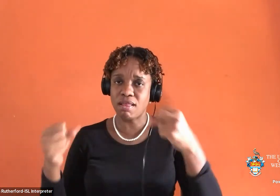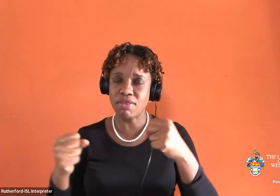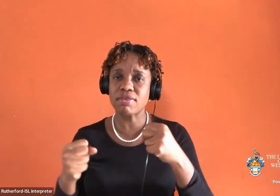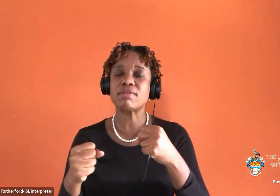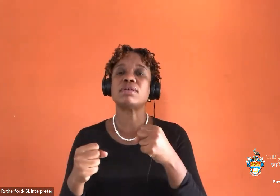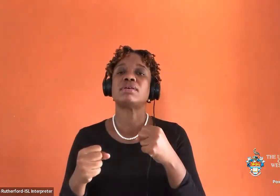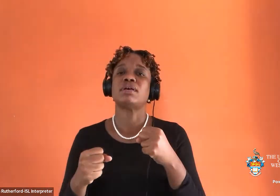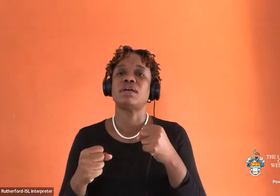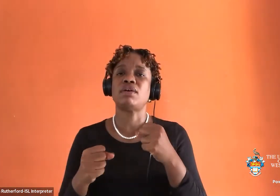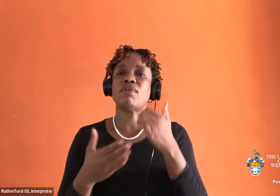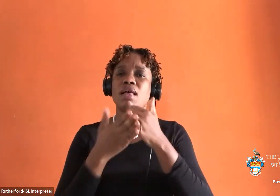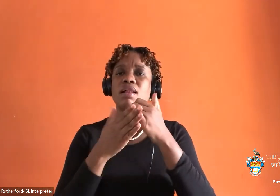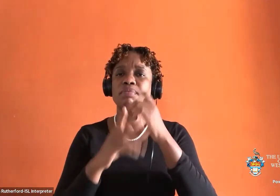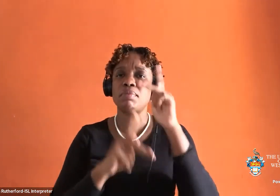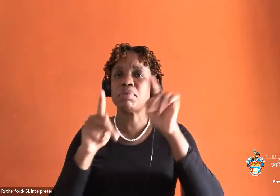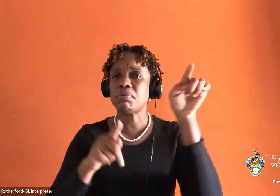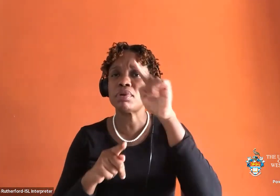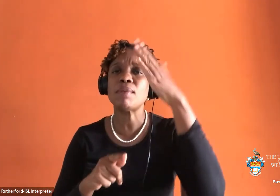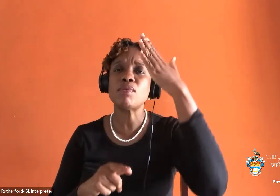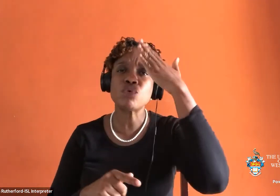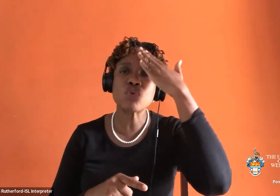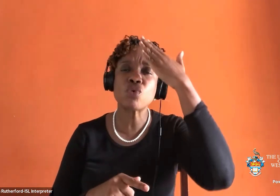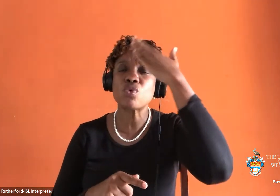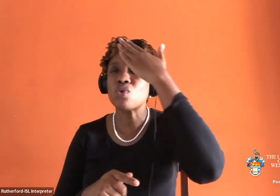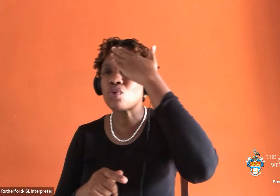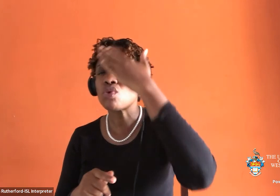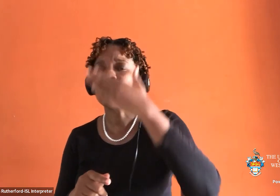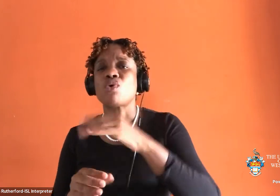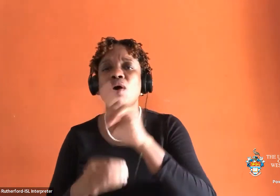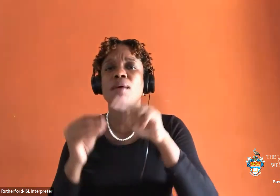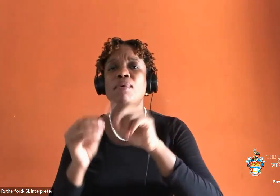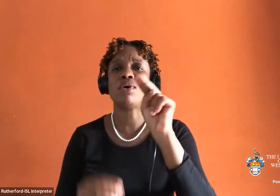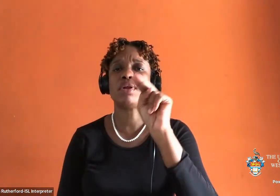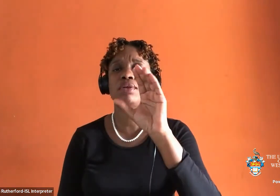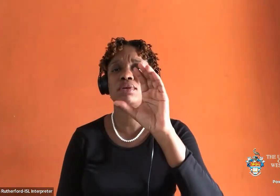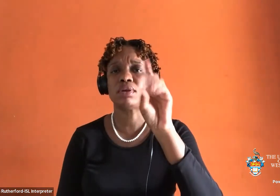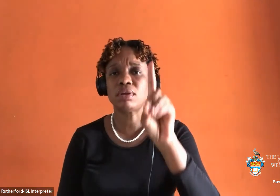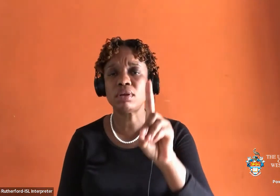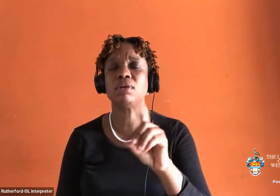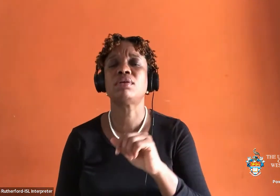public awareness about NCDs and their impact.